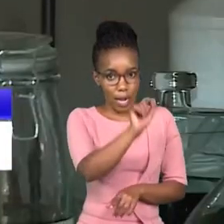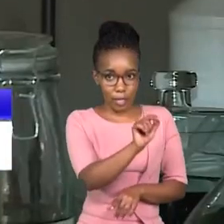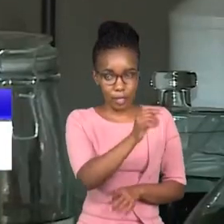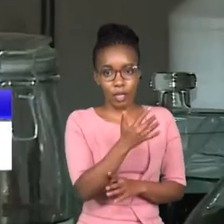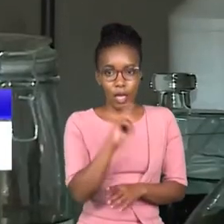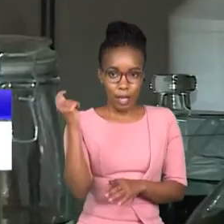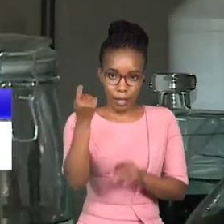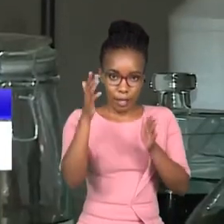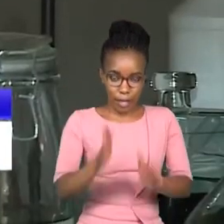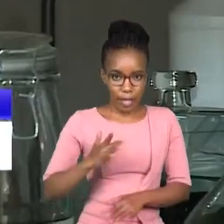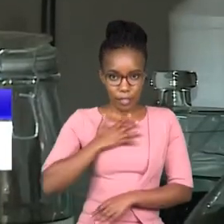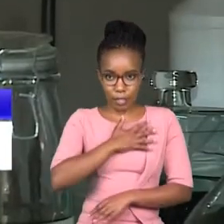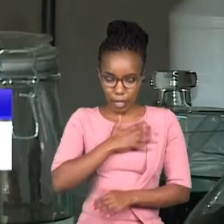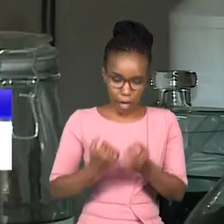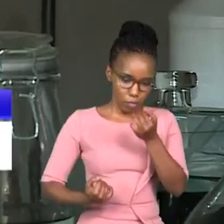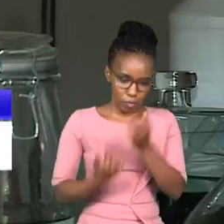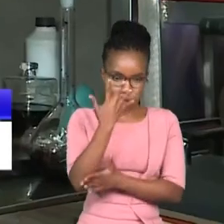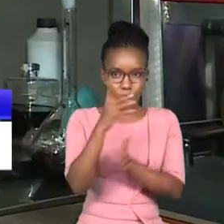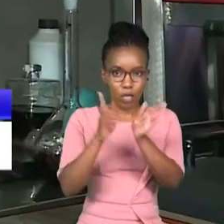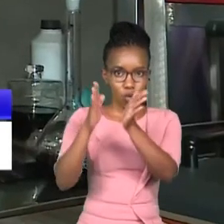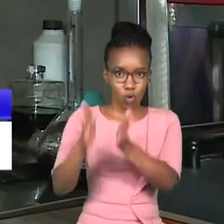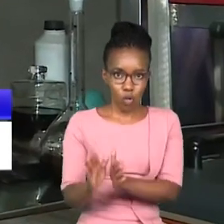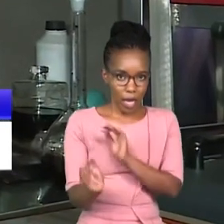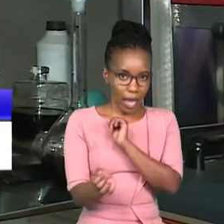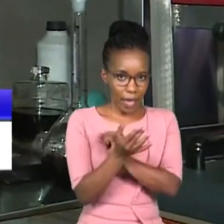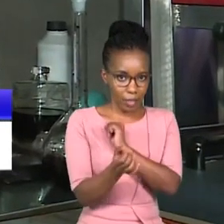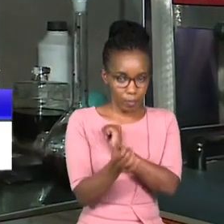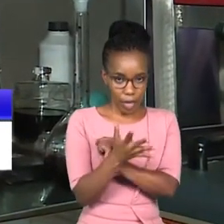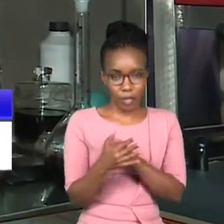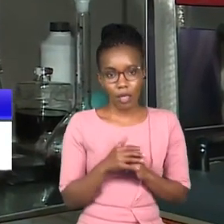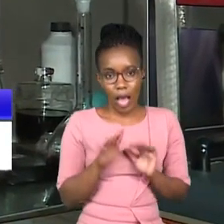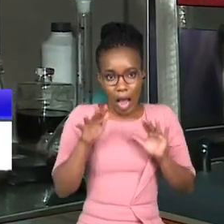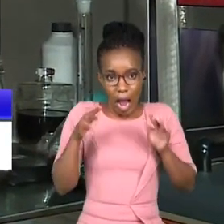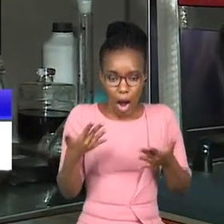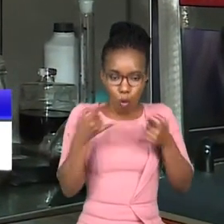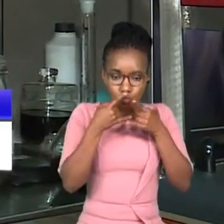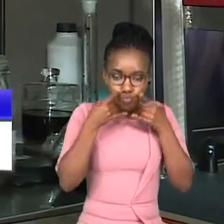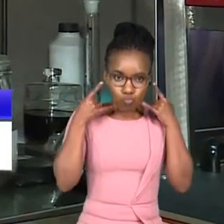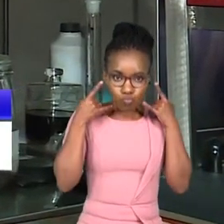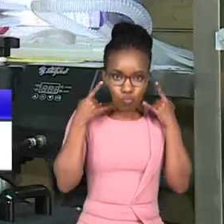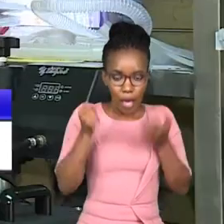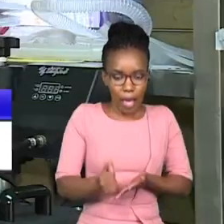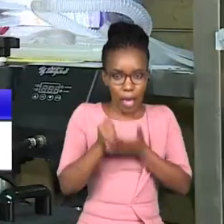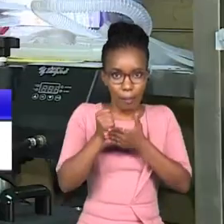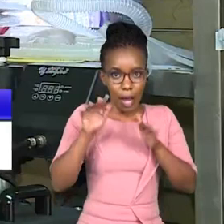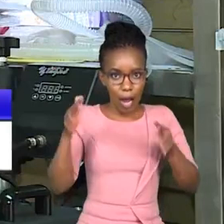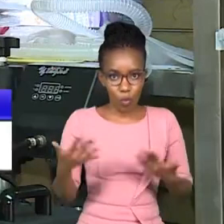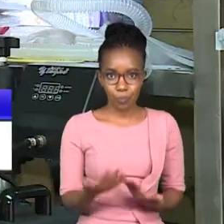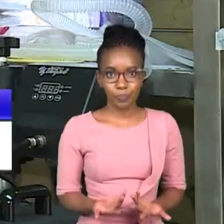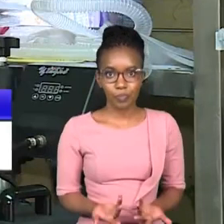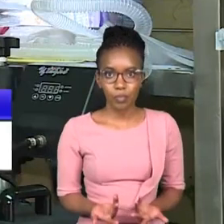scientist and innovator, Dr. Joseph Nderitu, explains exactly how these nanomasks work.